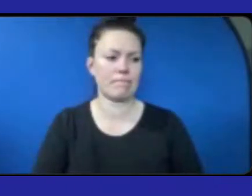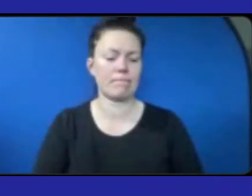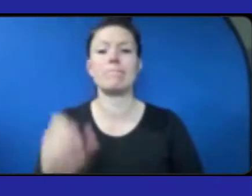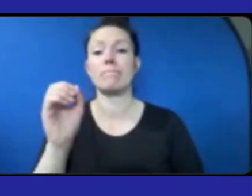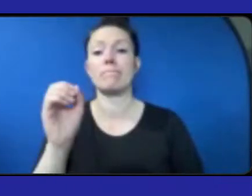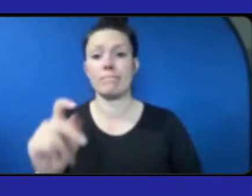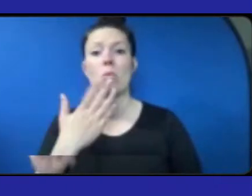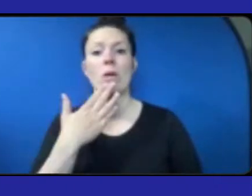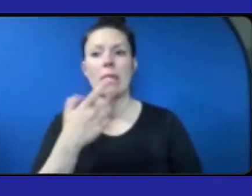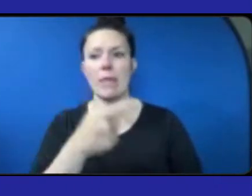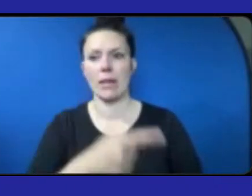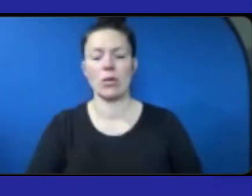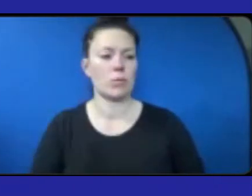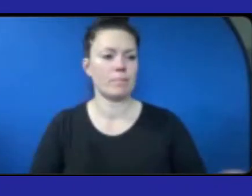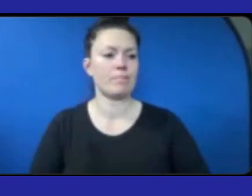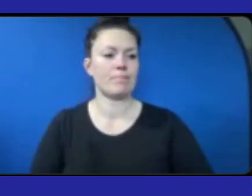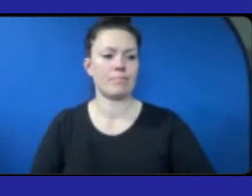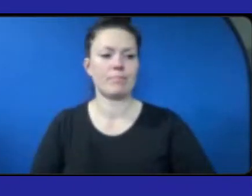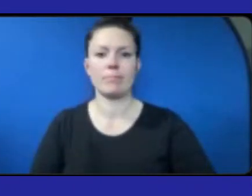Okay, thank you.